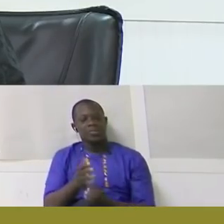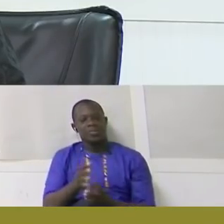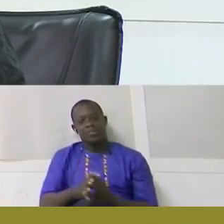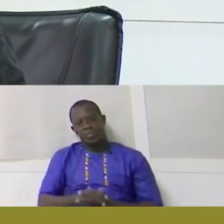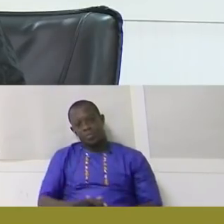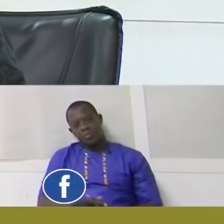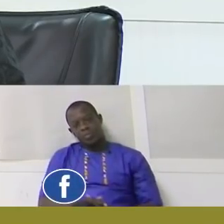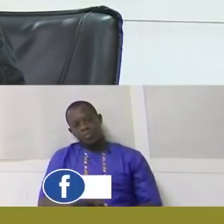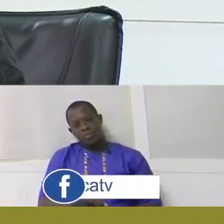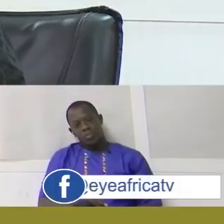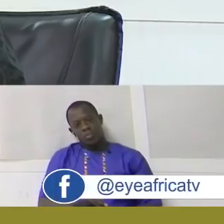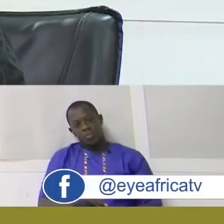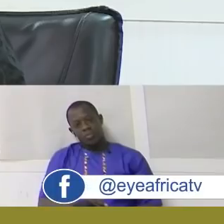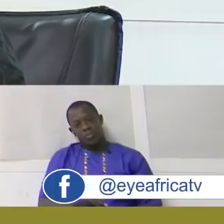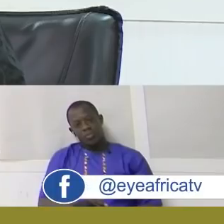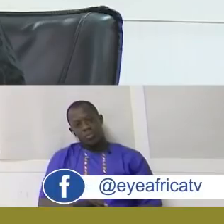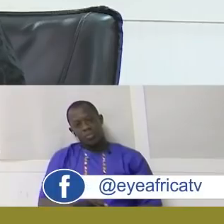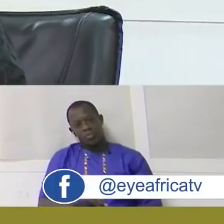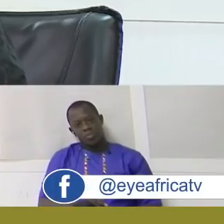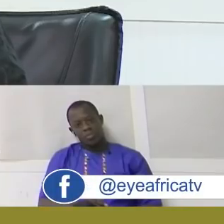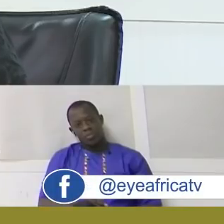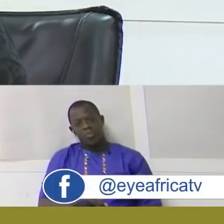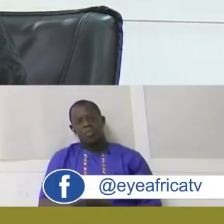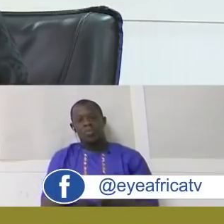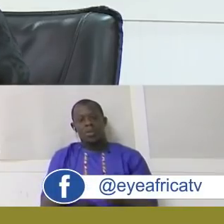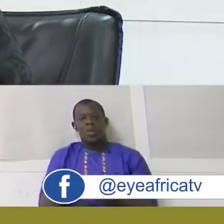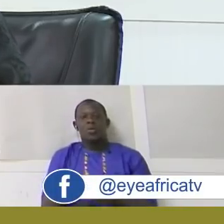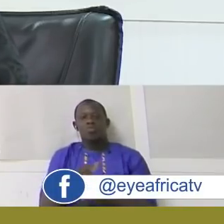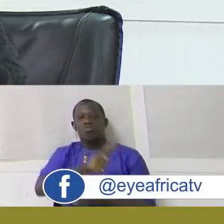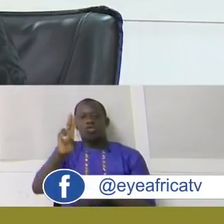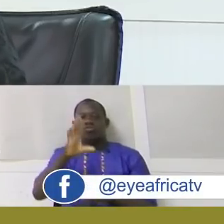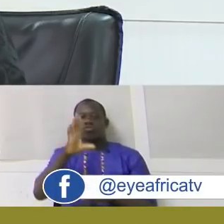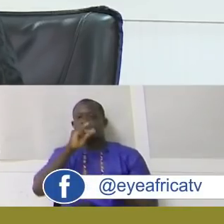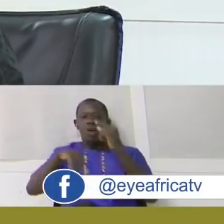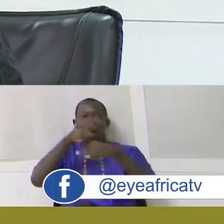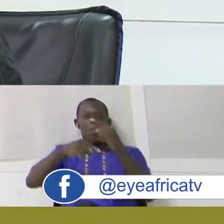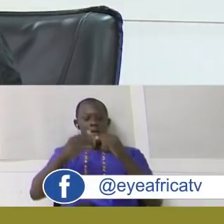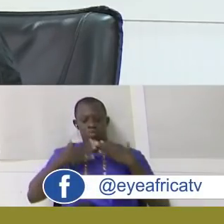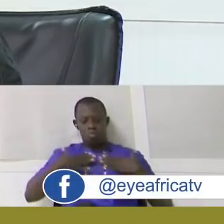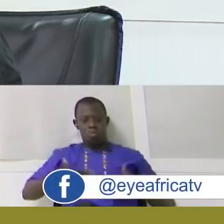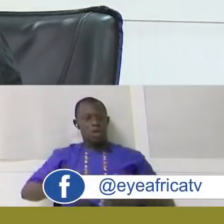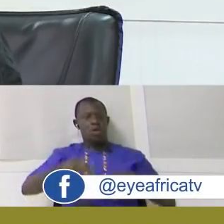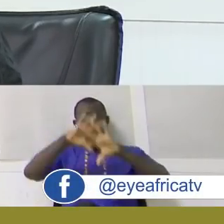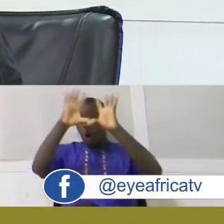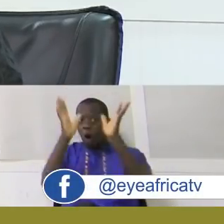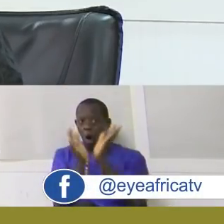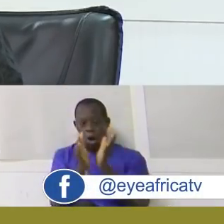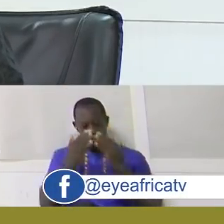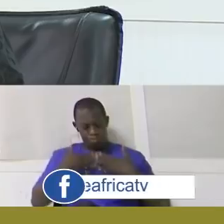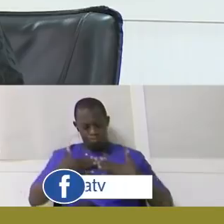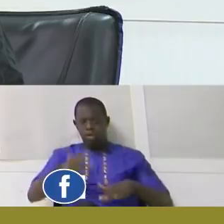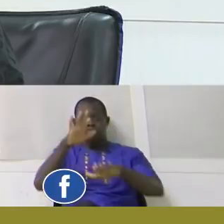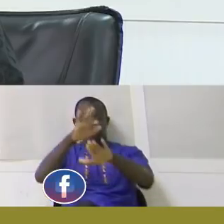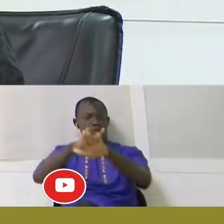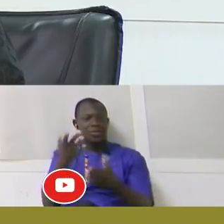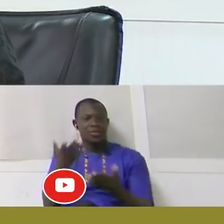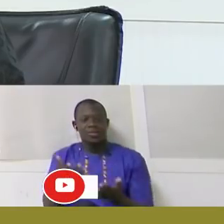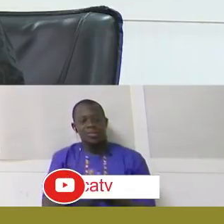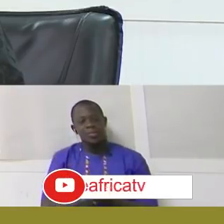the breast of a woman, that in itself is harassment. I'm not talking of the entire